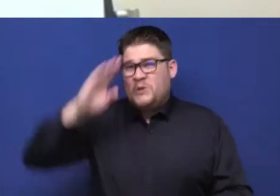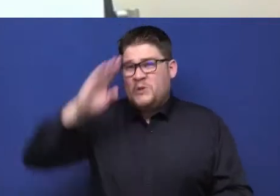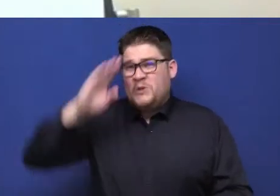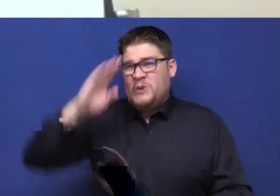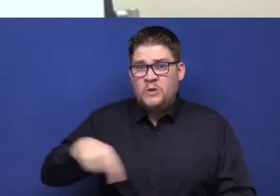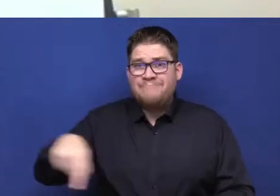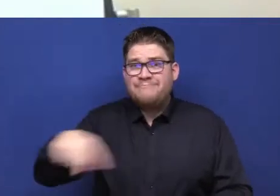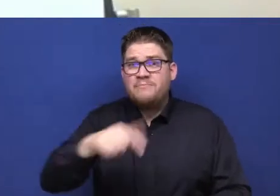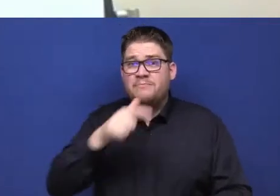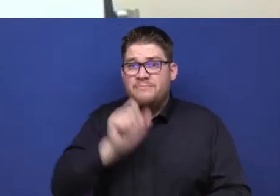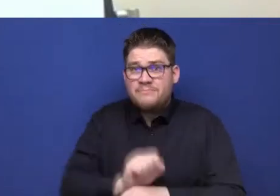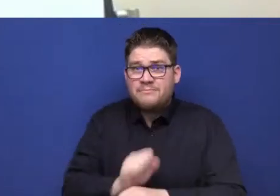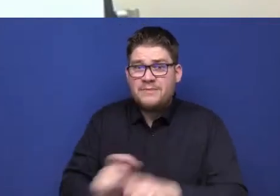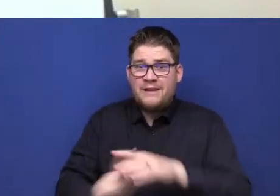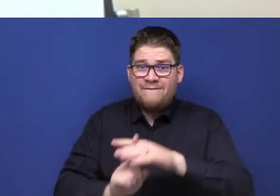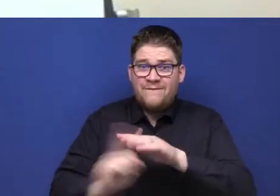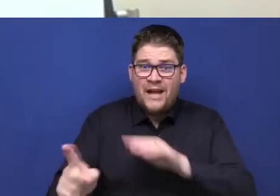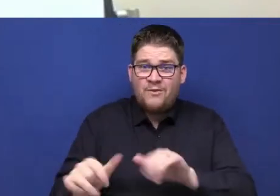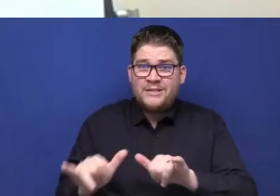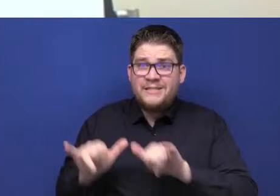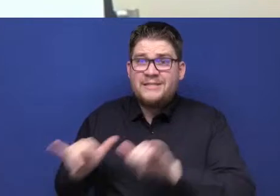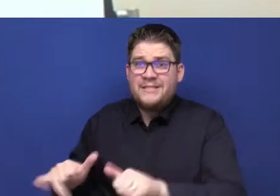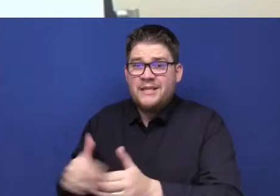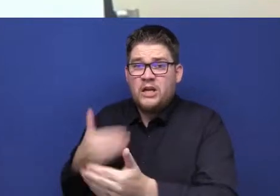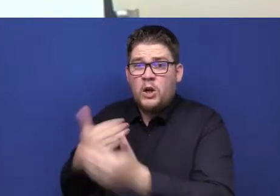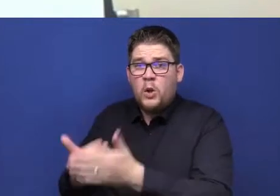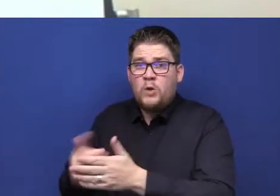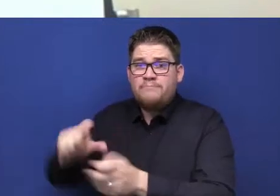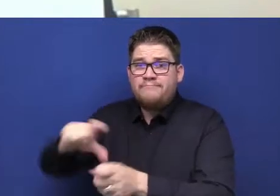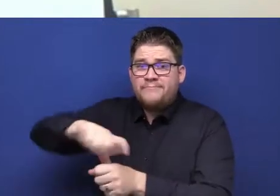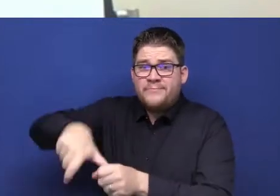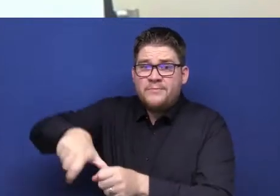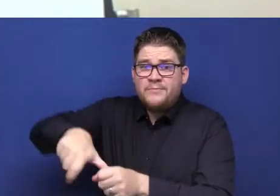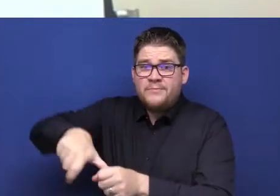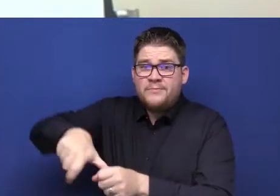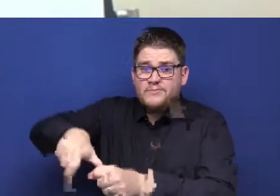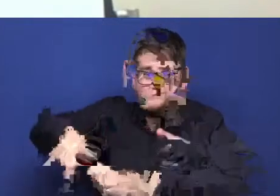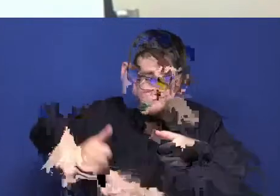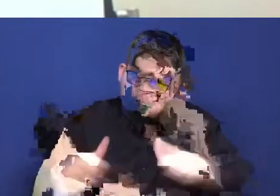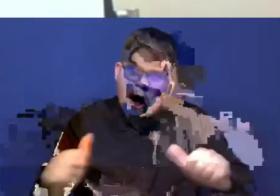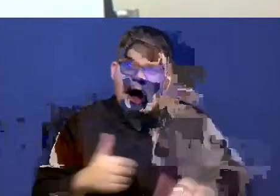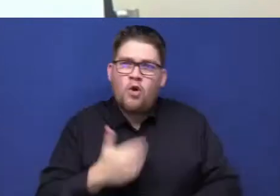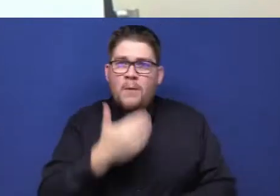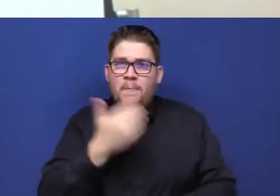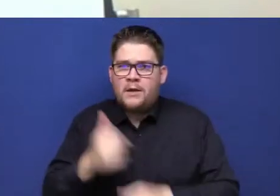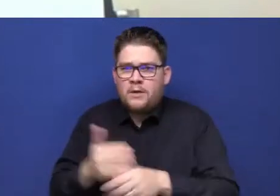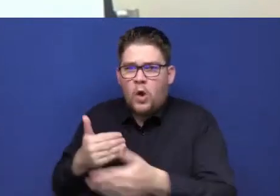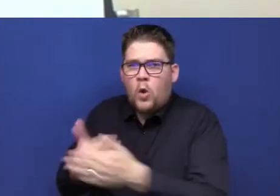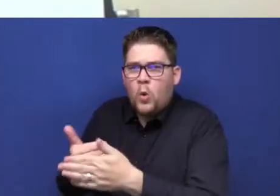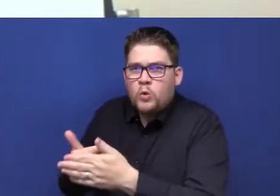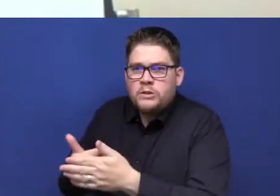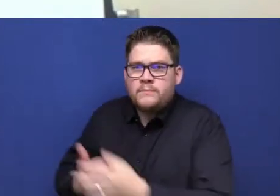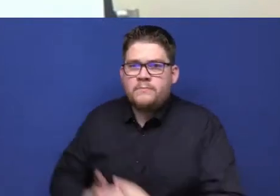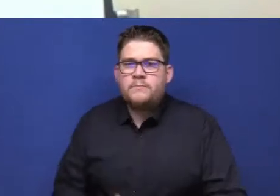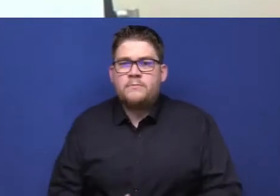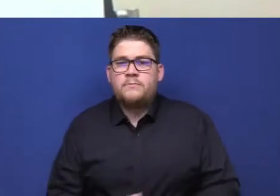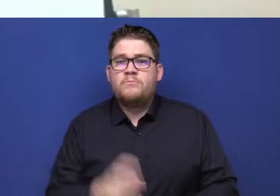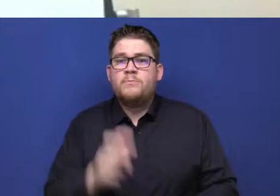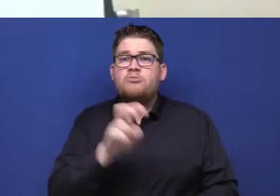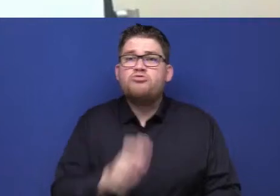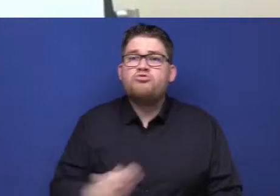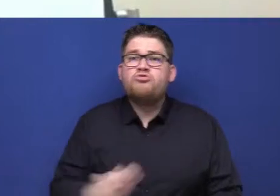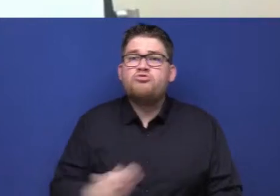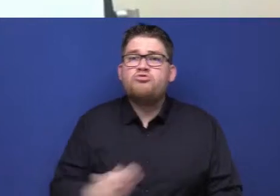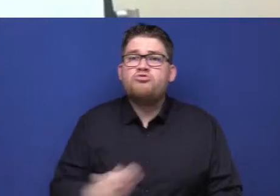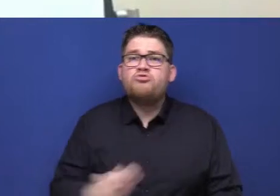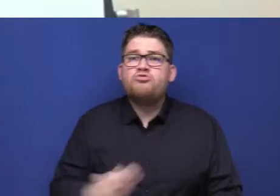that are not impacted by evacuation orders and alerts. Most of BC is smoke-free and not under an evacuation order and alert. We encourage